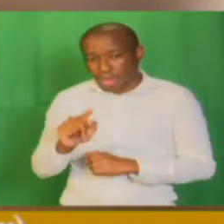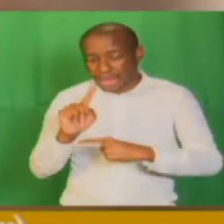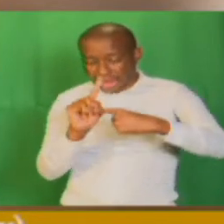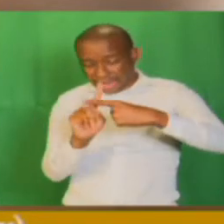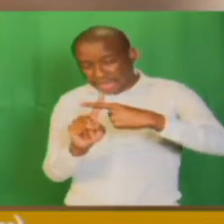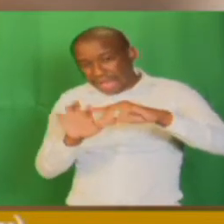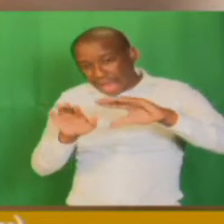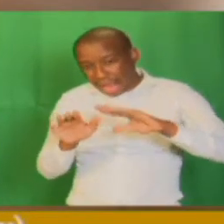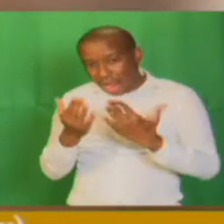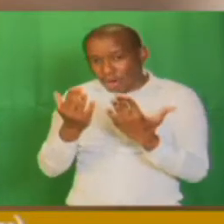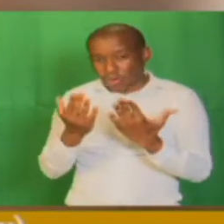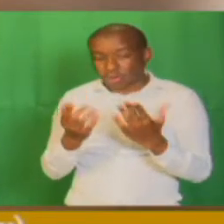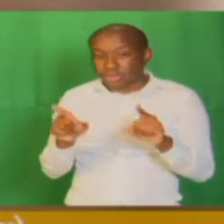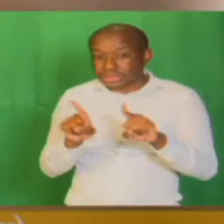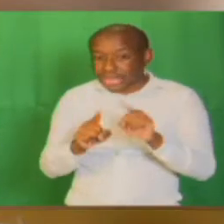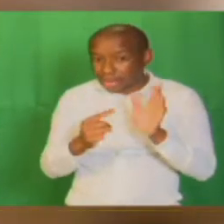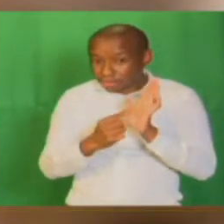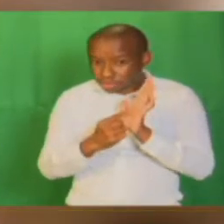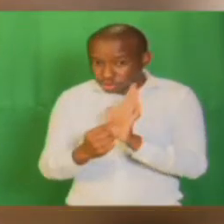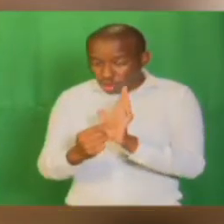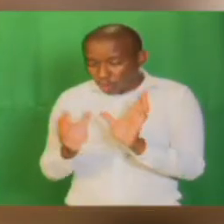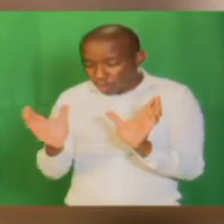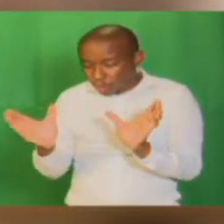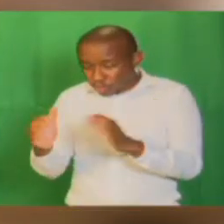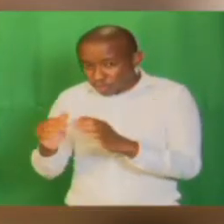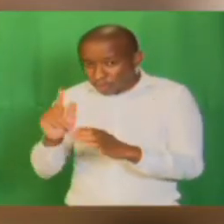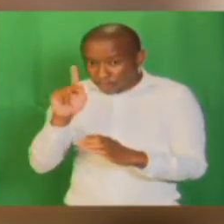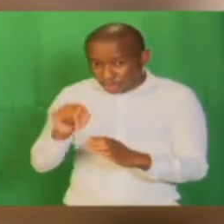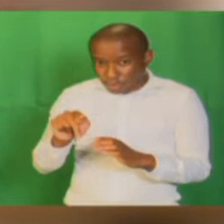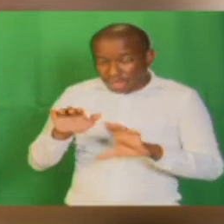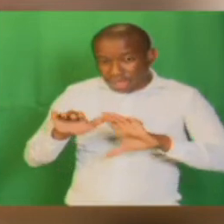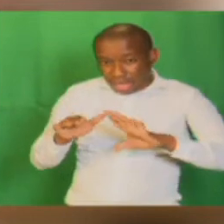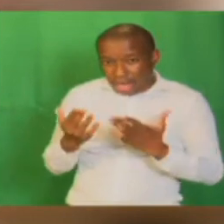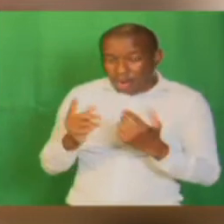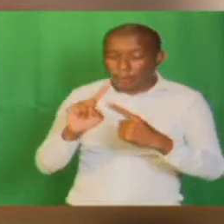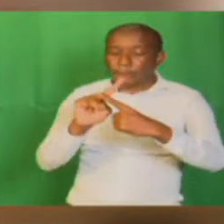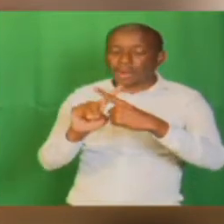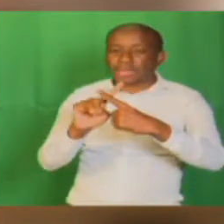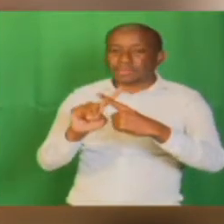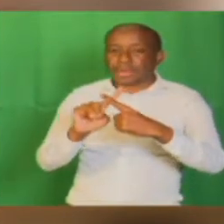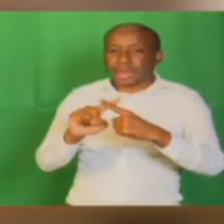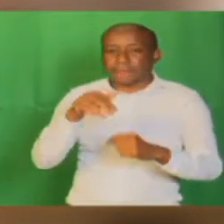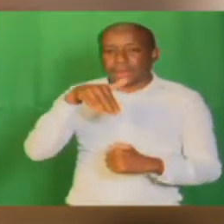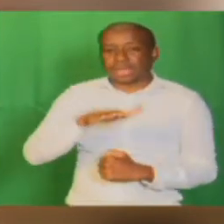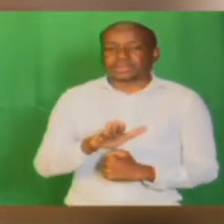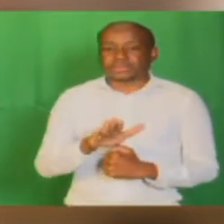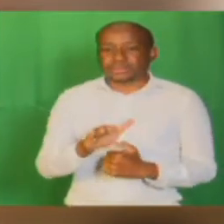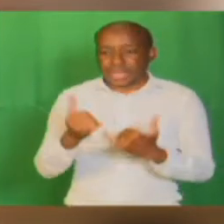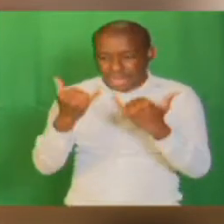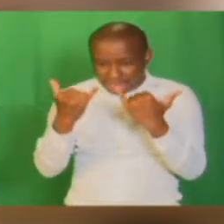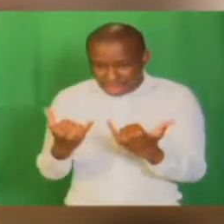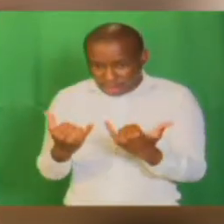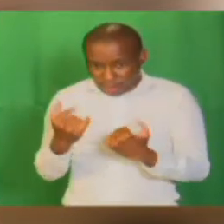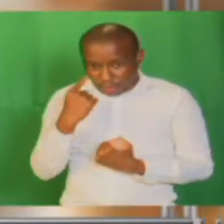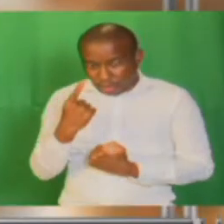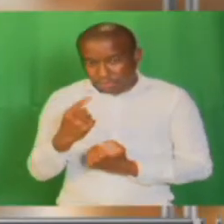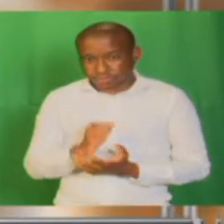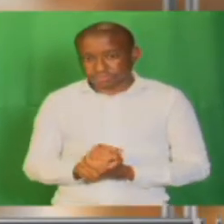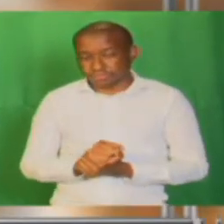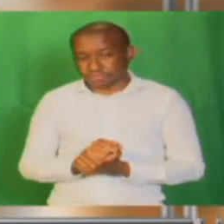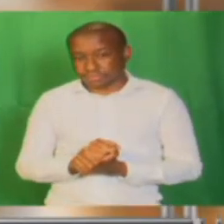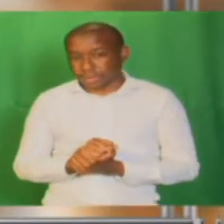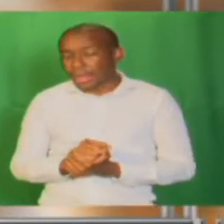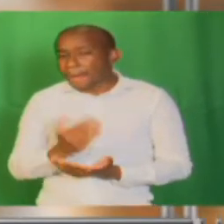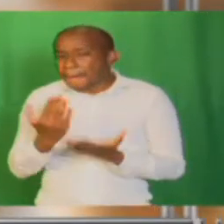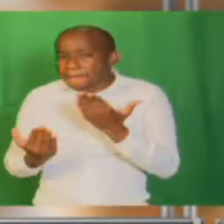and also illustrate the use of grouping property of multiplication. And that's all for today. Oh, okay. Is